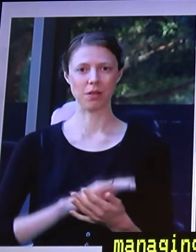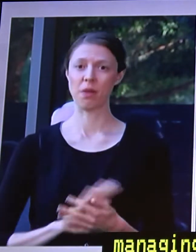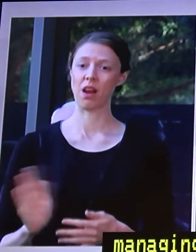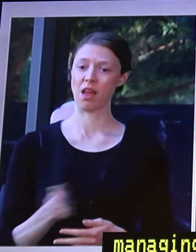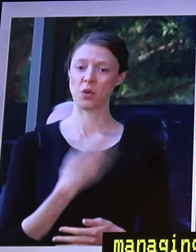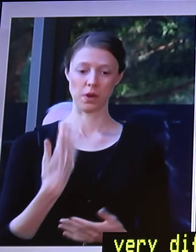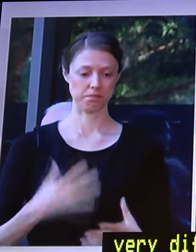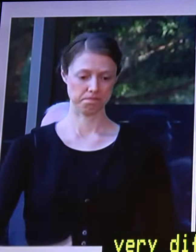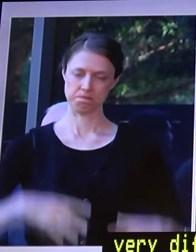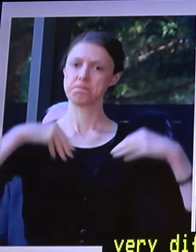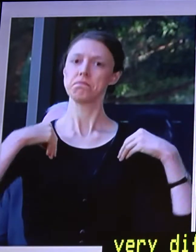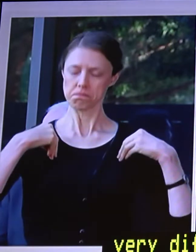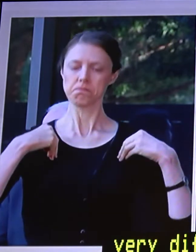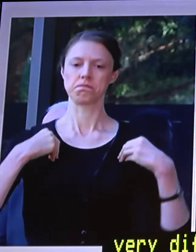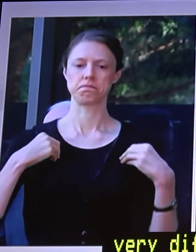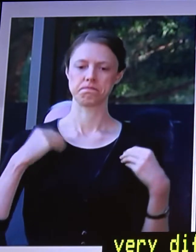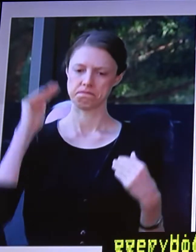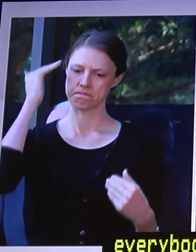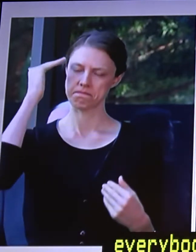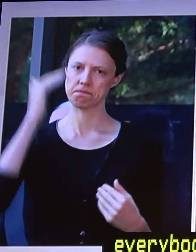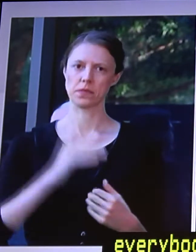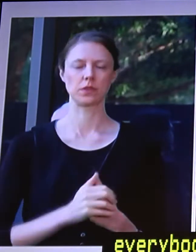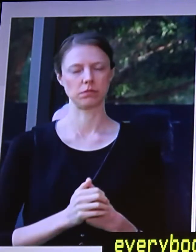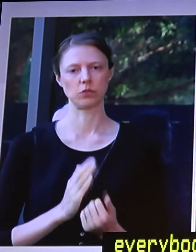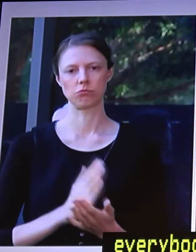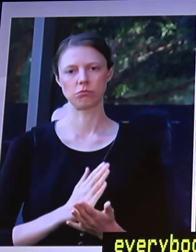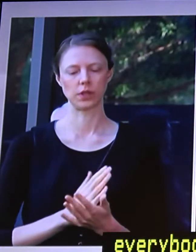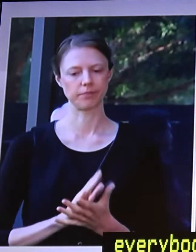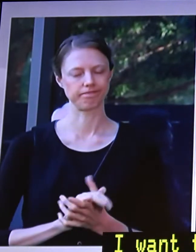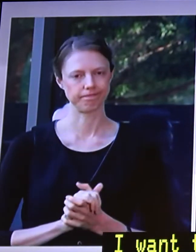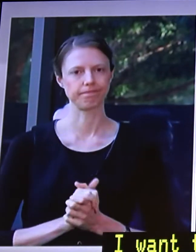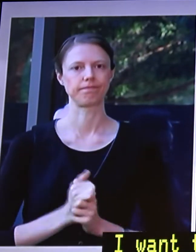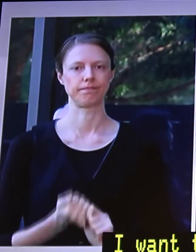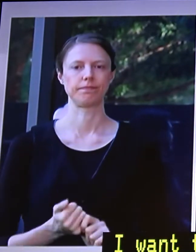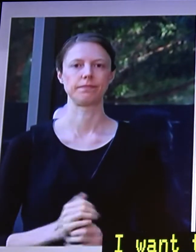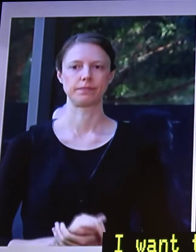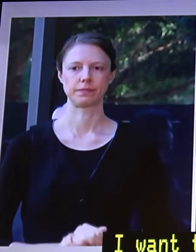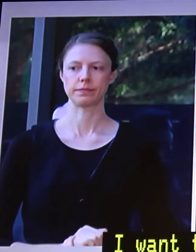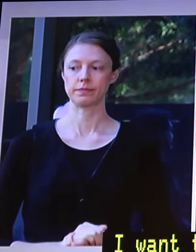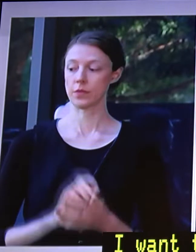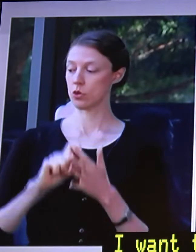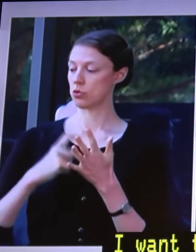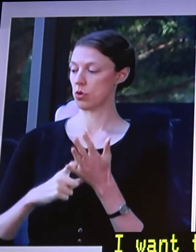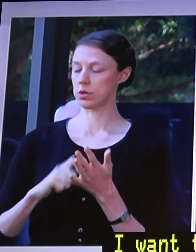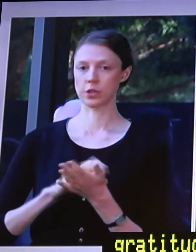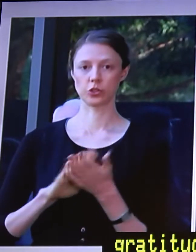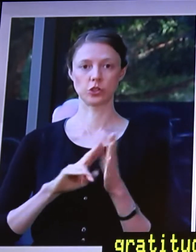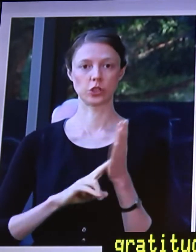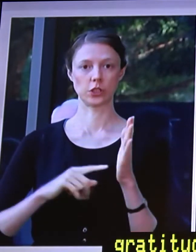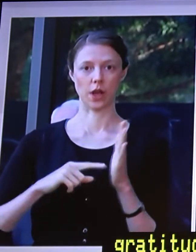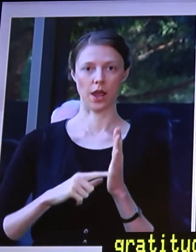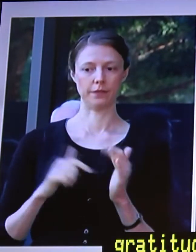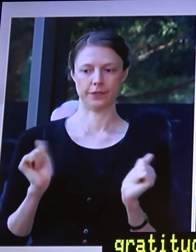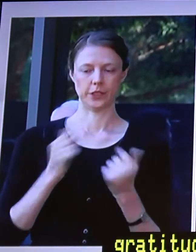my deepest gratitude. And as Dr. Chant has also said, we are looking to expand the testing regime. We already